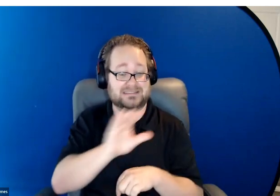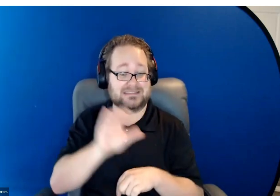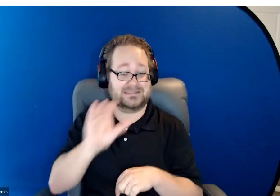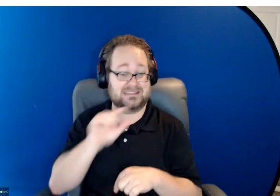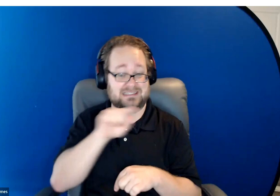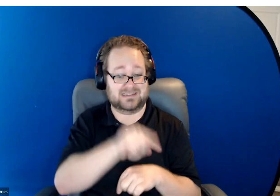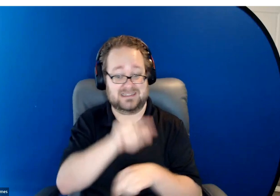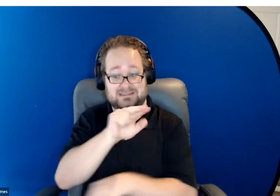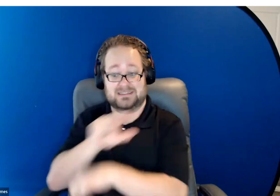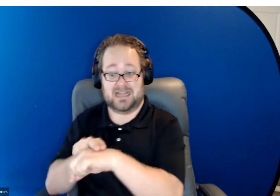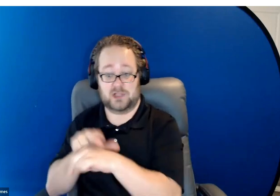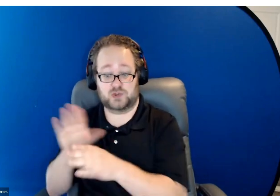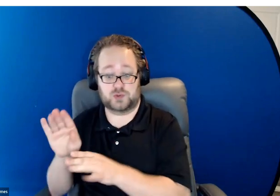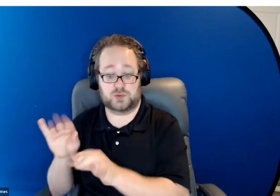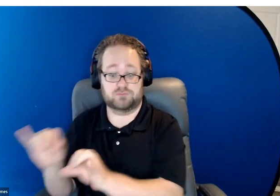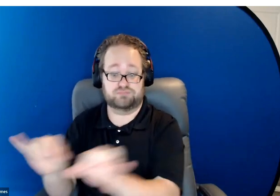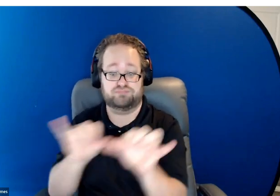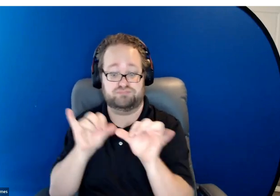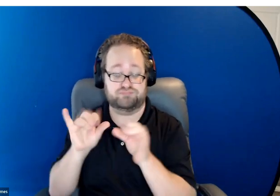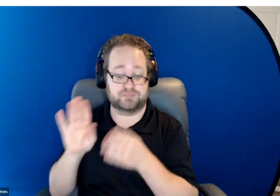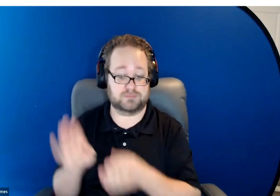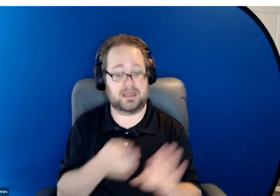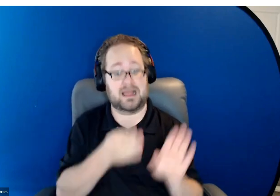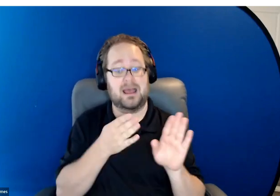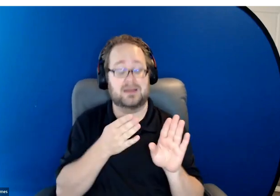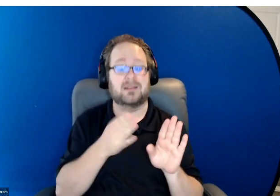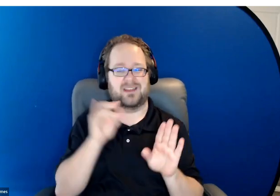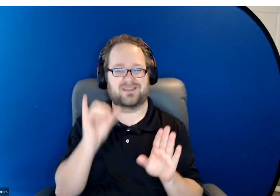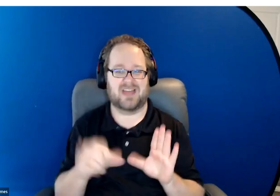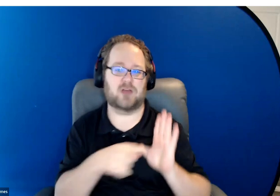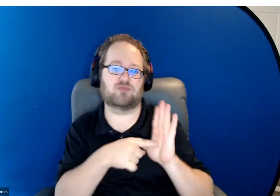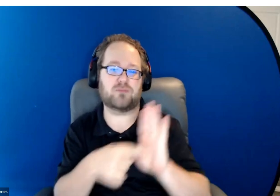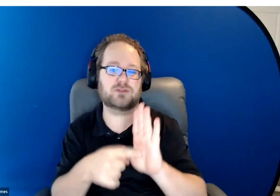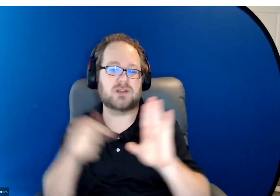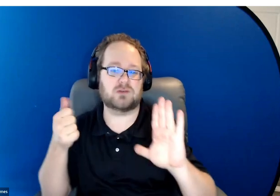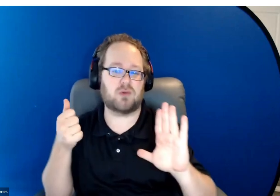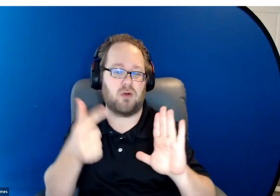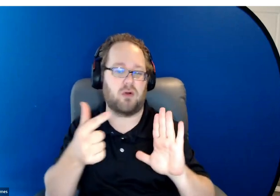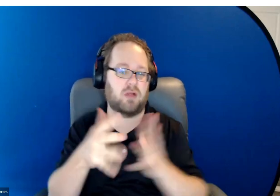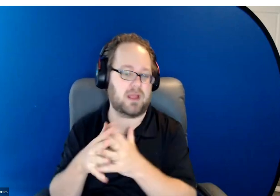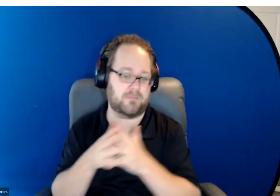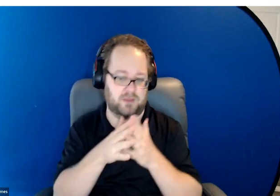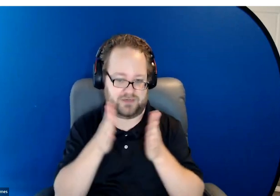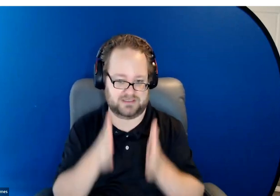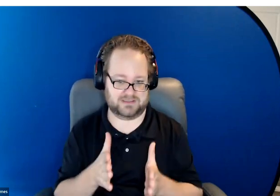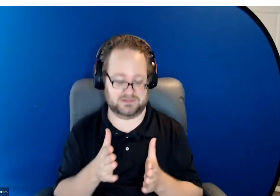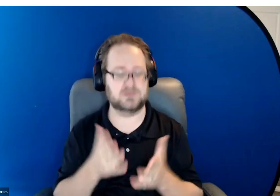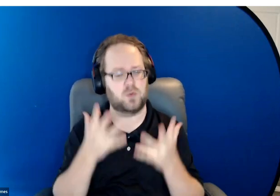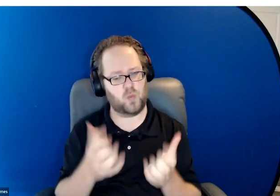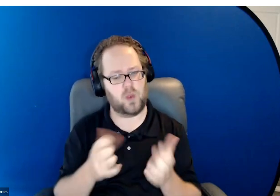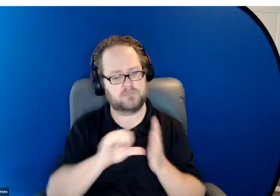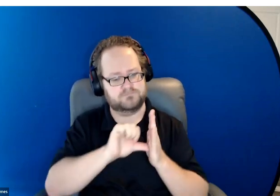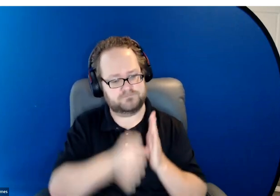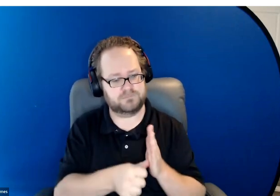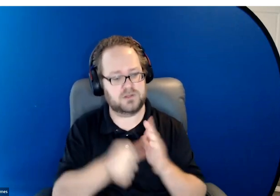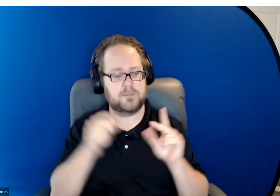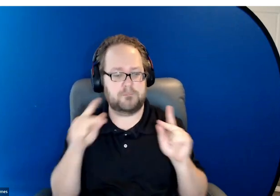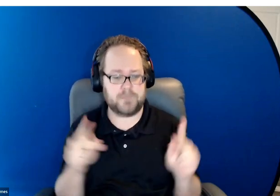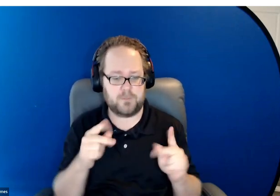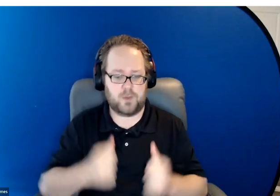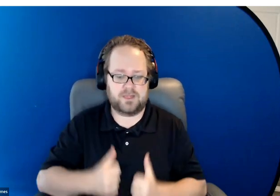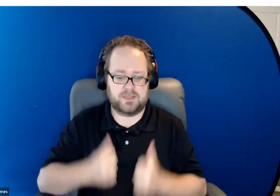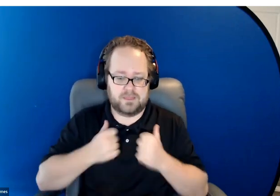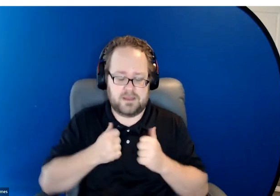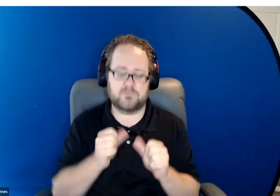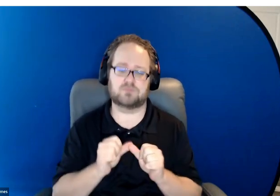this. Respect is critical. We need to make sure that people are able to live with dignity and respect